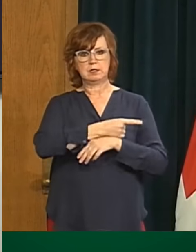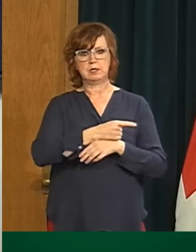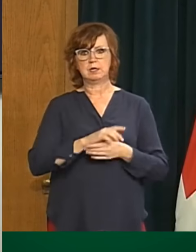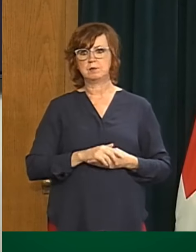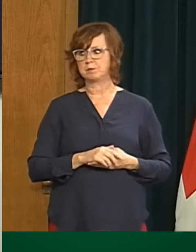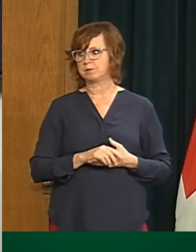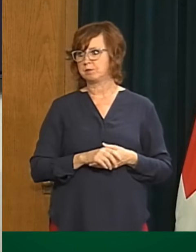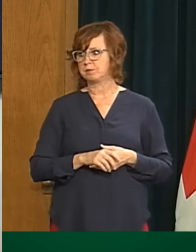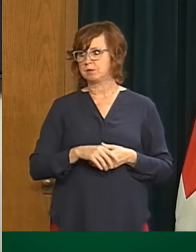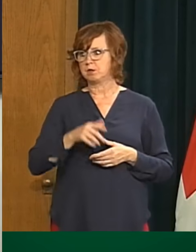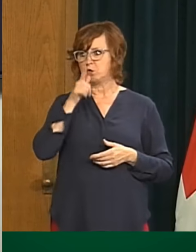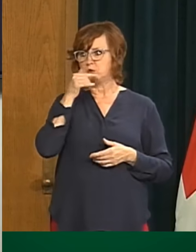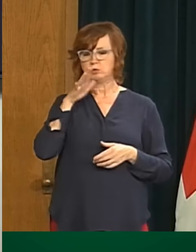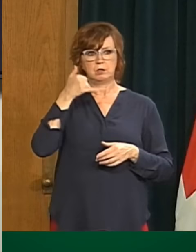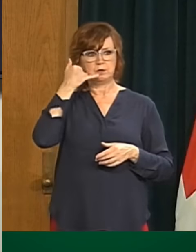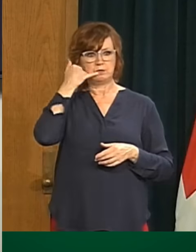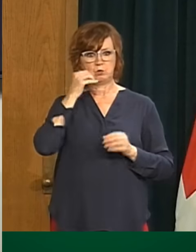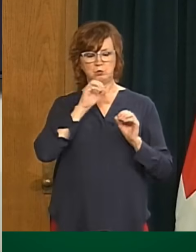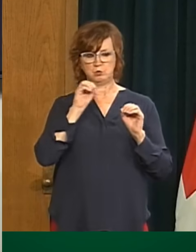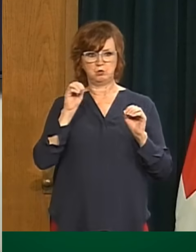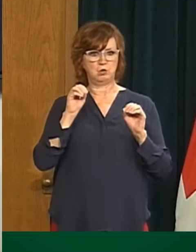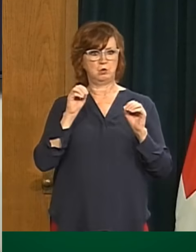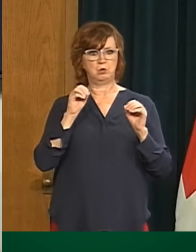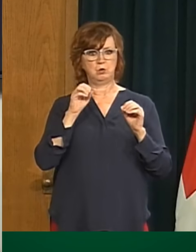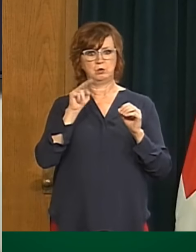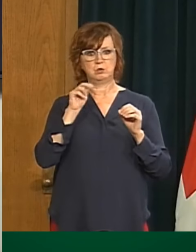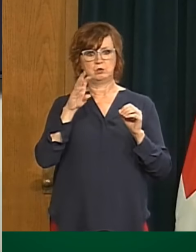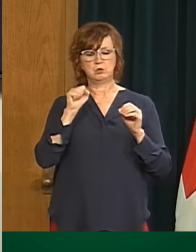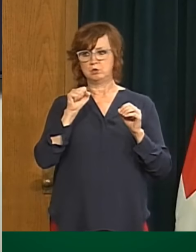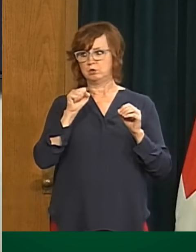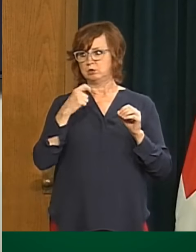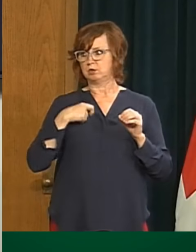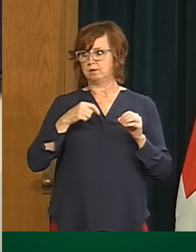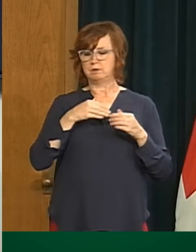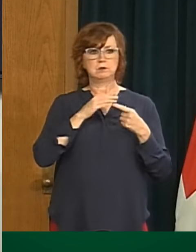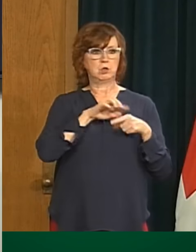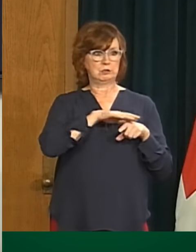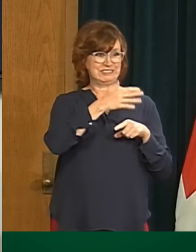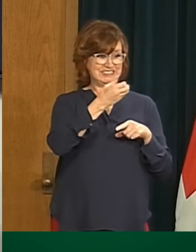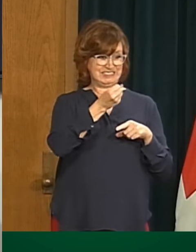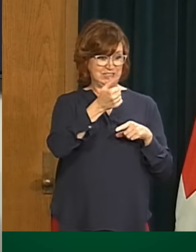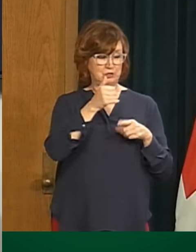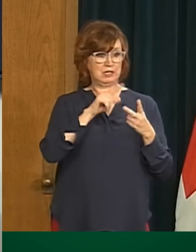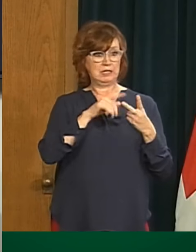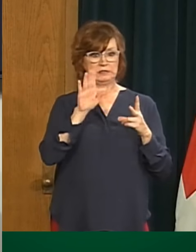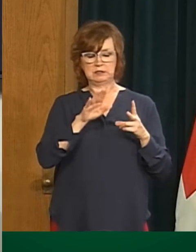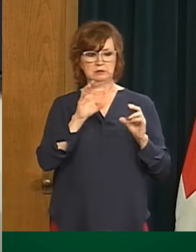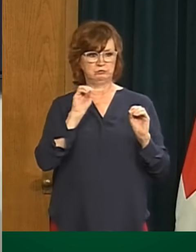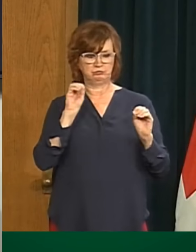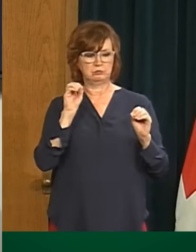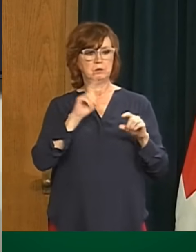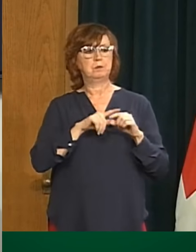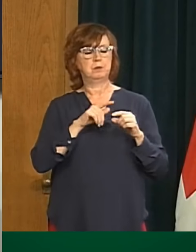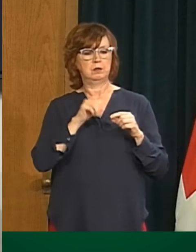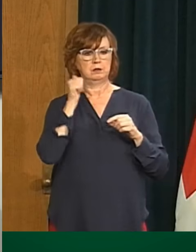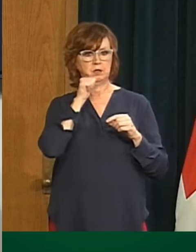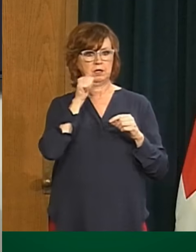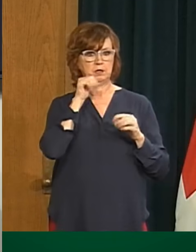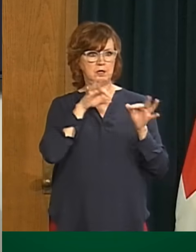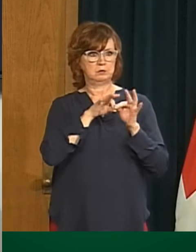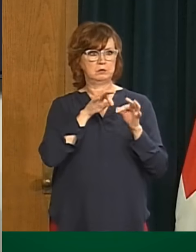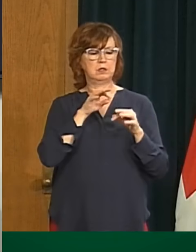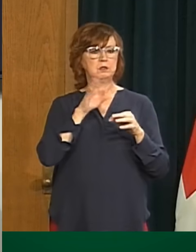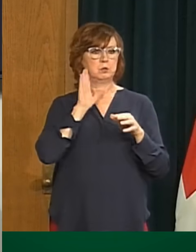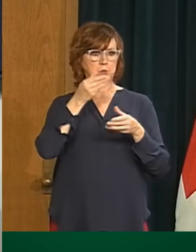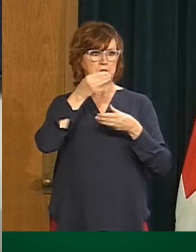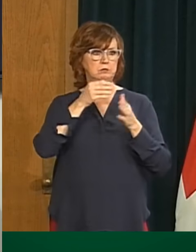for those on the line that we are not planning a press conference for either Saturday or Sunday, but we are planning daily updates as usual.